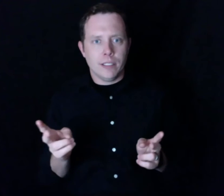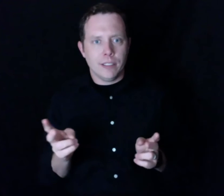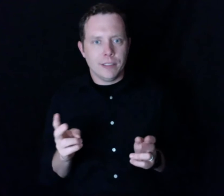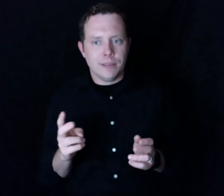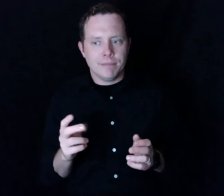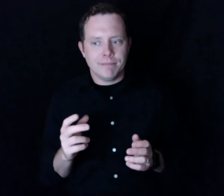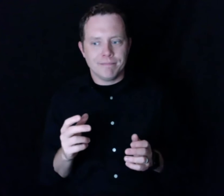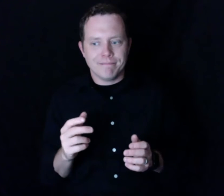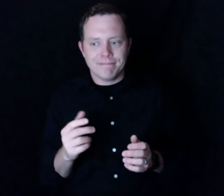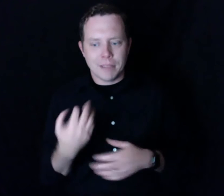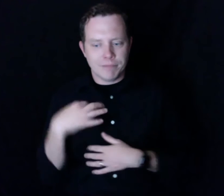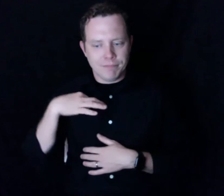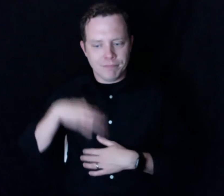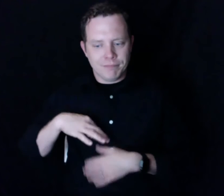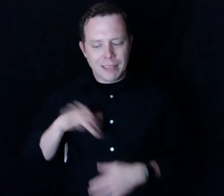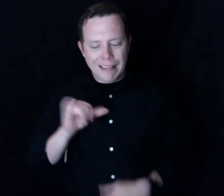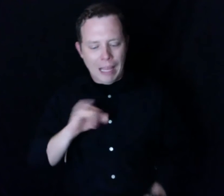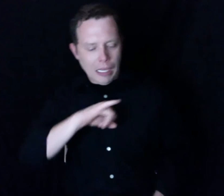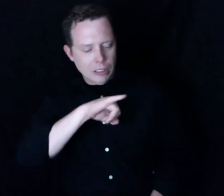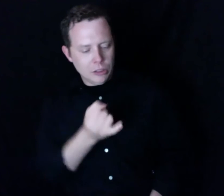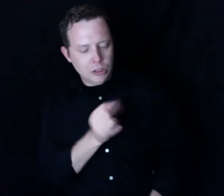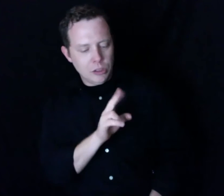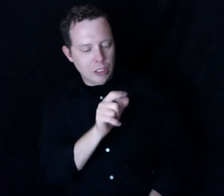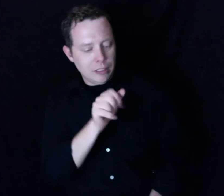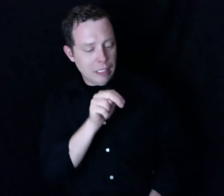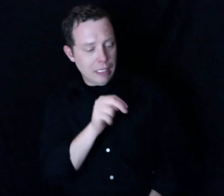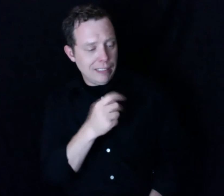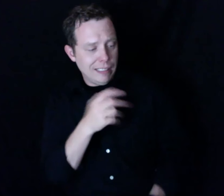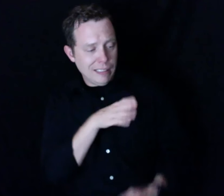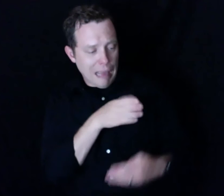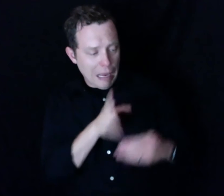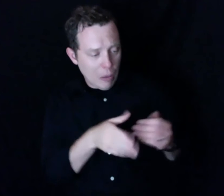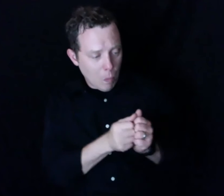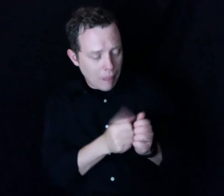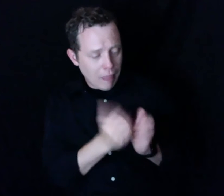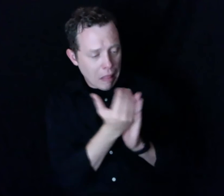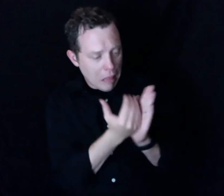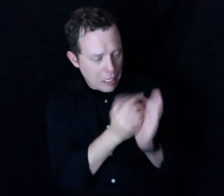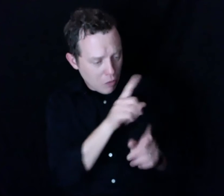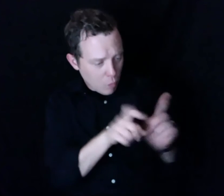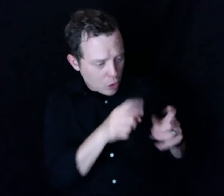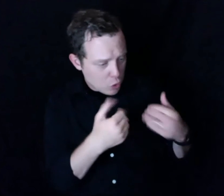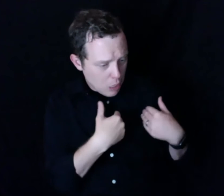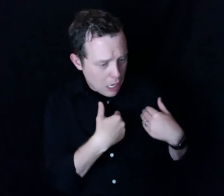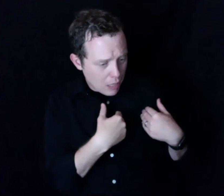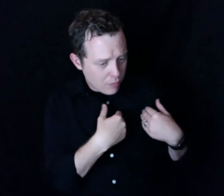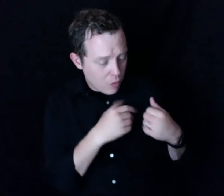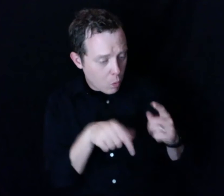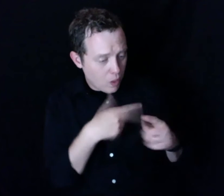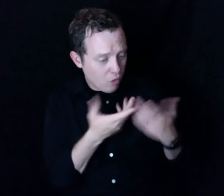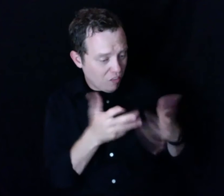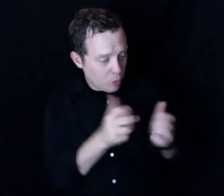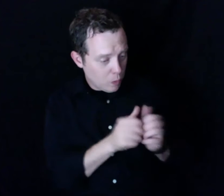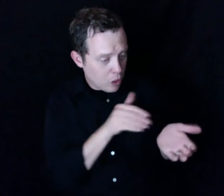kind of closed up with that list of questions that you might have when you finish with your doctor. But if you're like me, sometimes